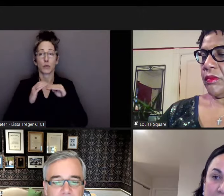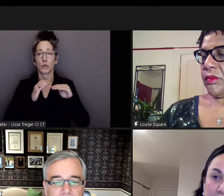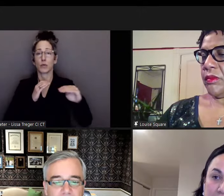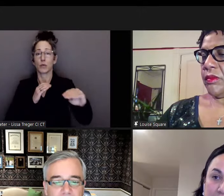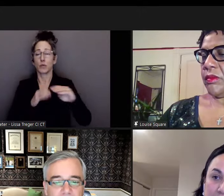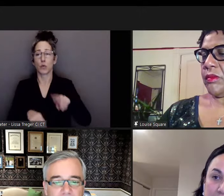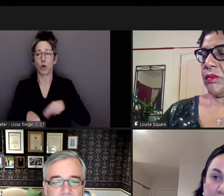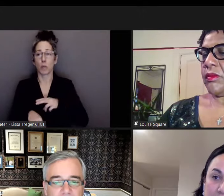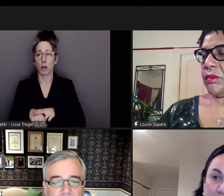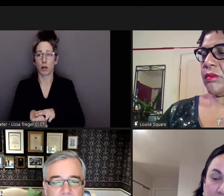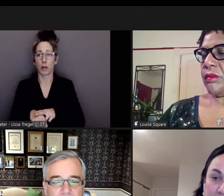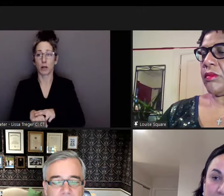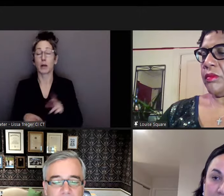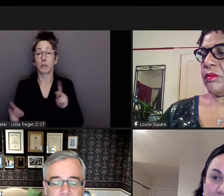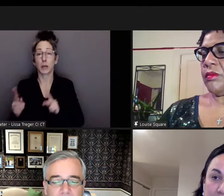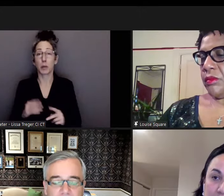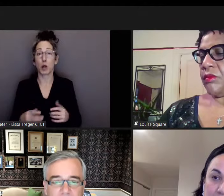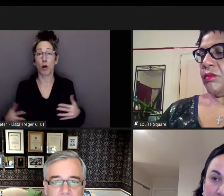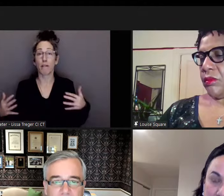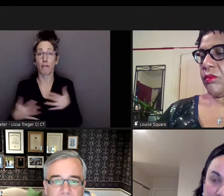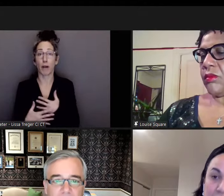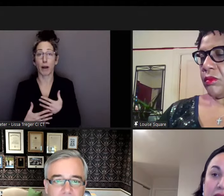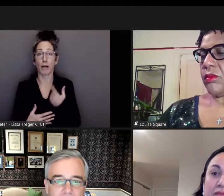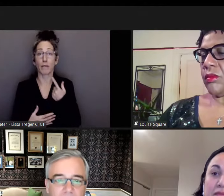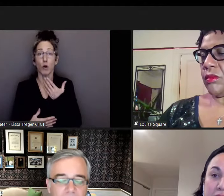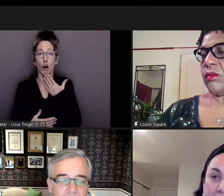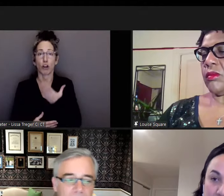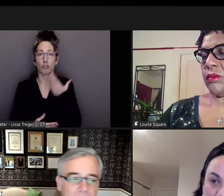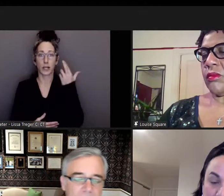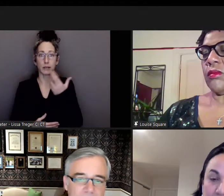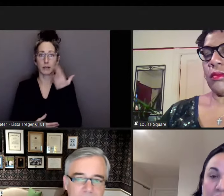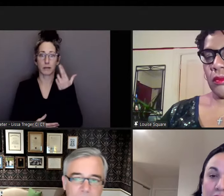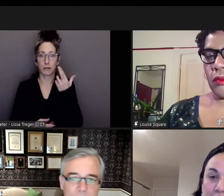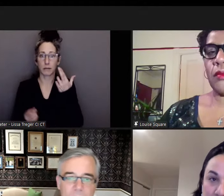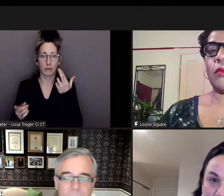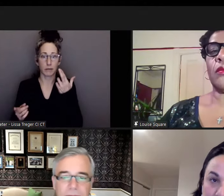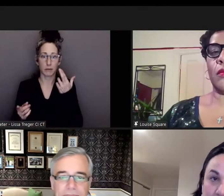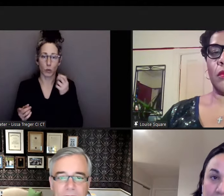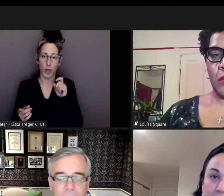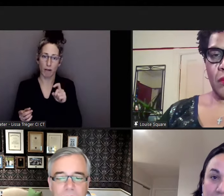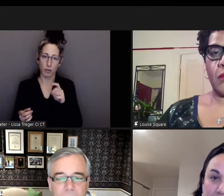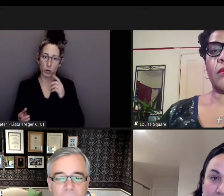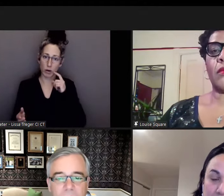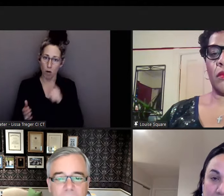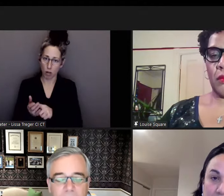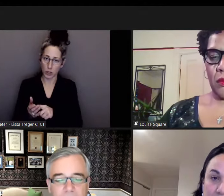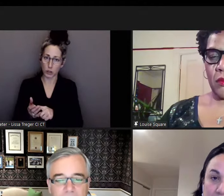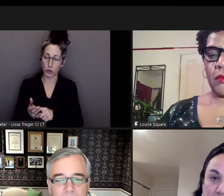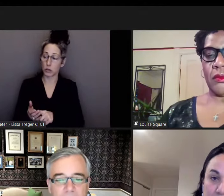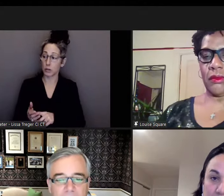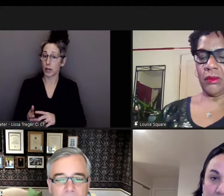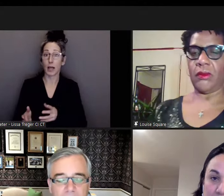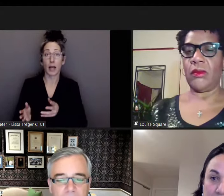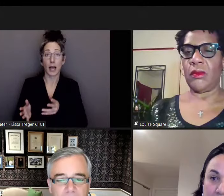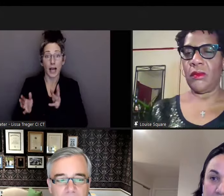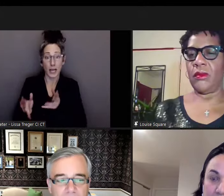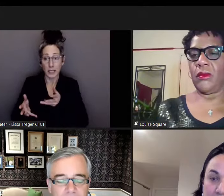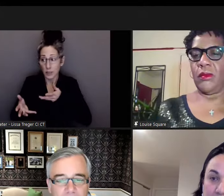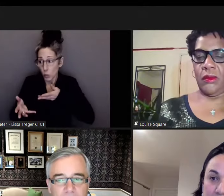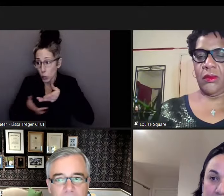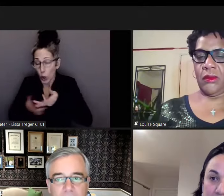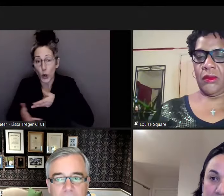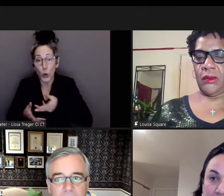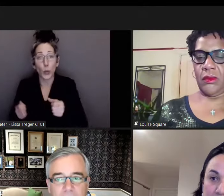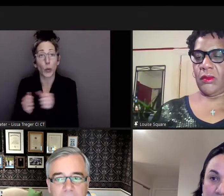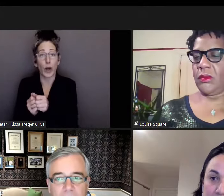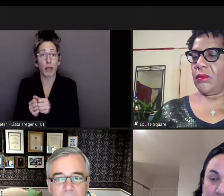people are afraid for a reason, that they're not just making it up. So I think we have to acknowledge that. We have to speak to it. And then when they're ready, we have to make sure that the